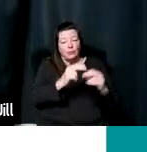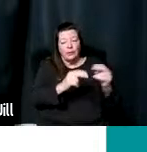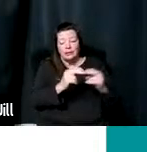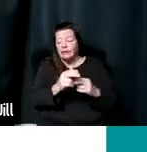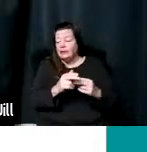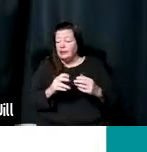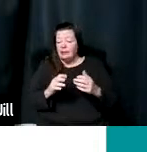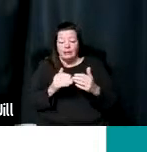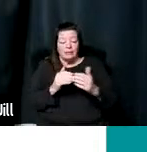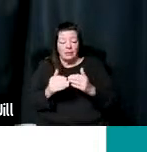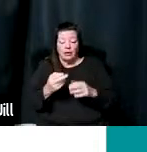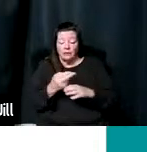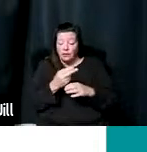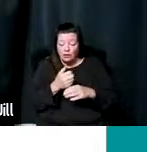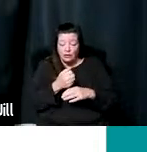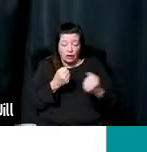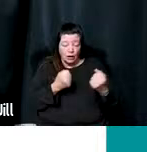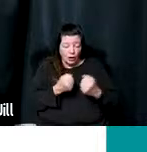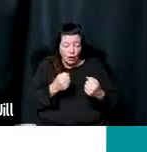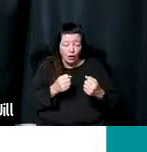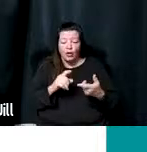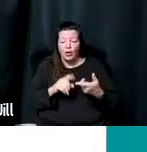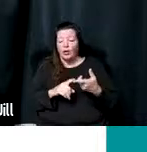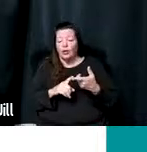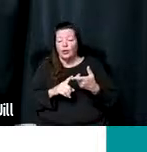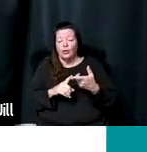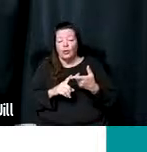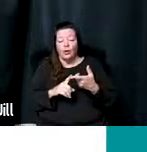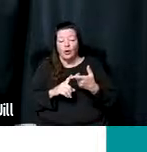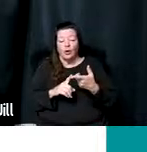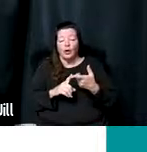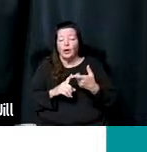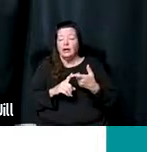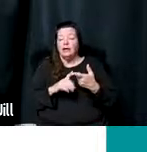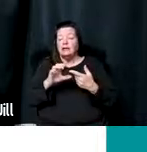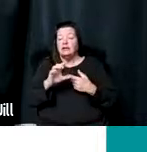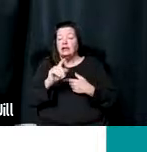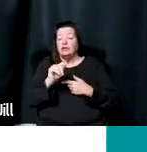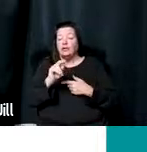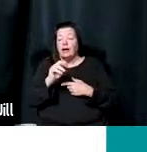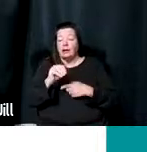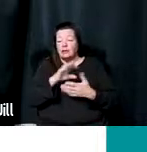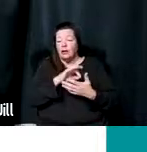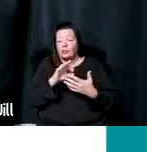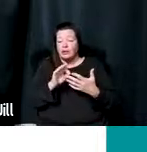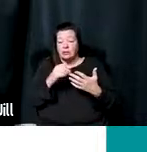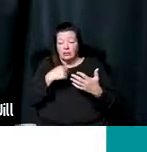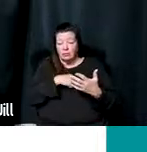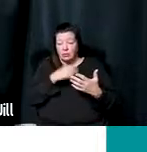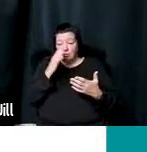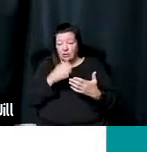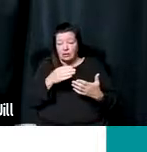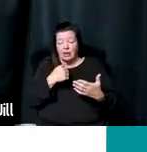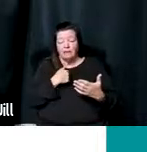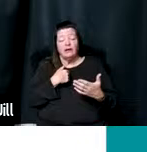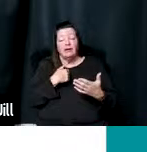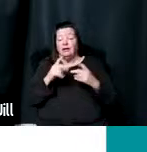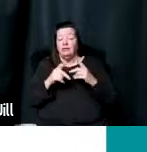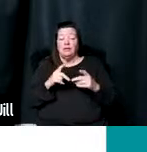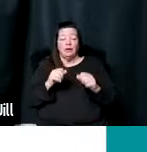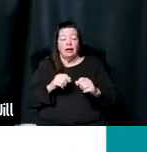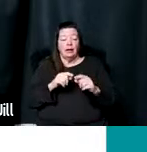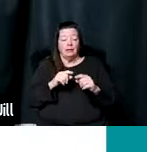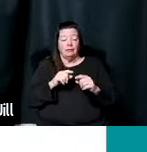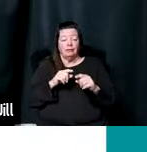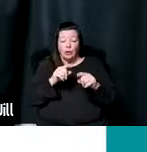active transportation, or the high capacity transit options that we'll have, people will be able to get to where